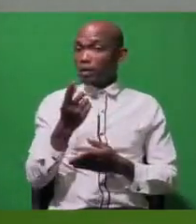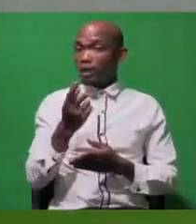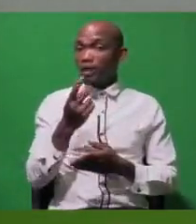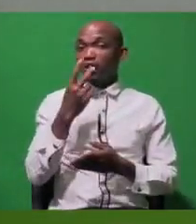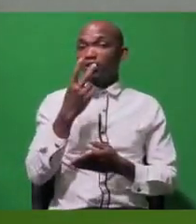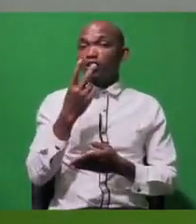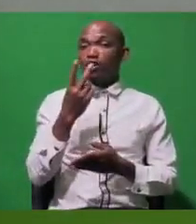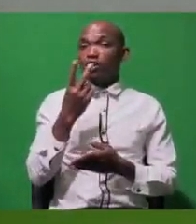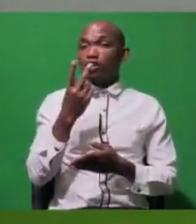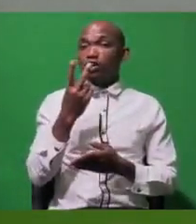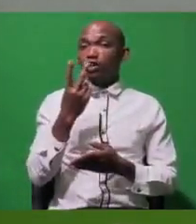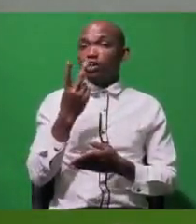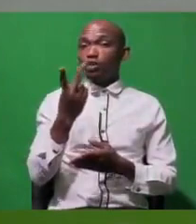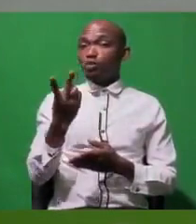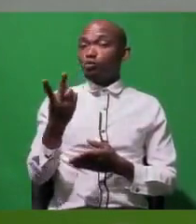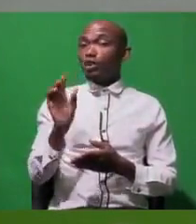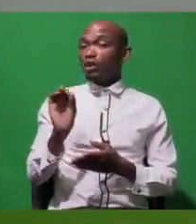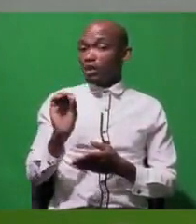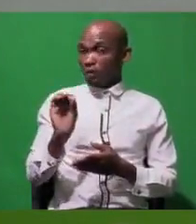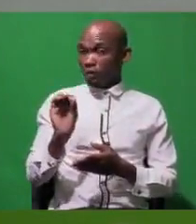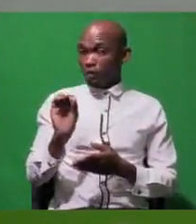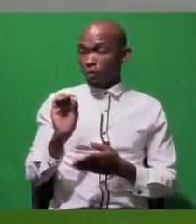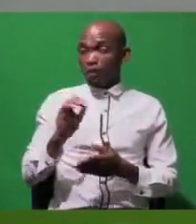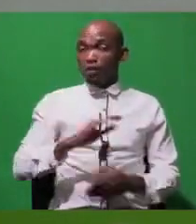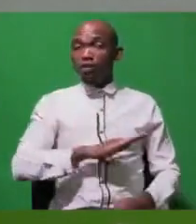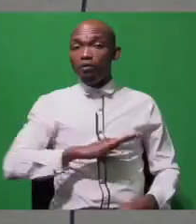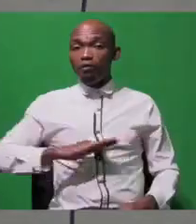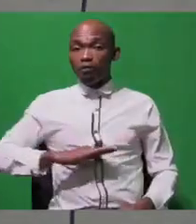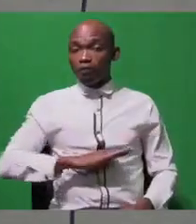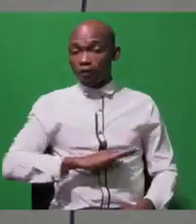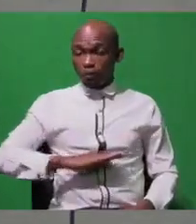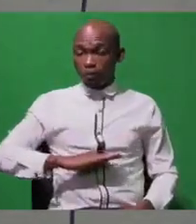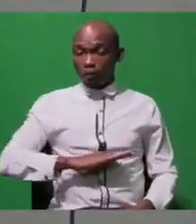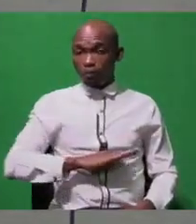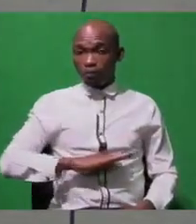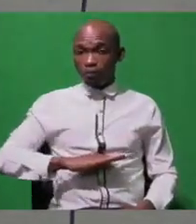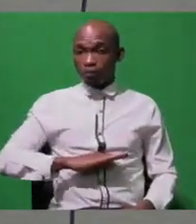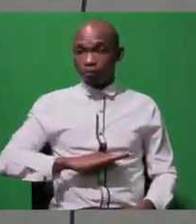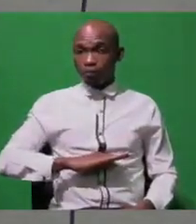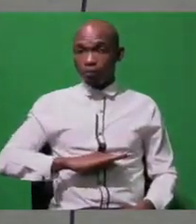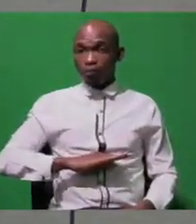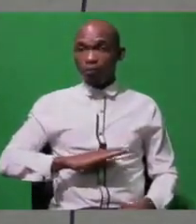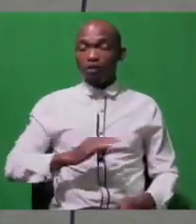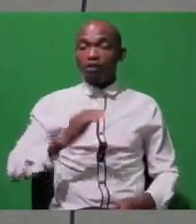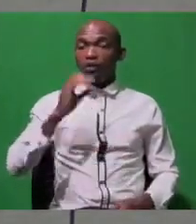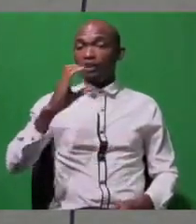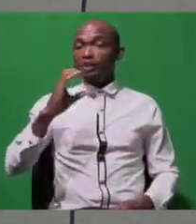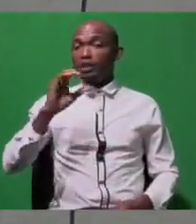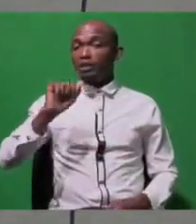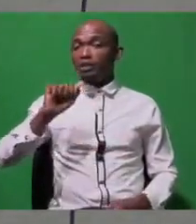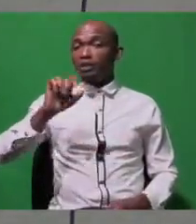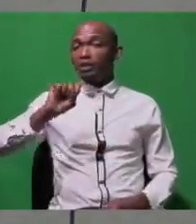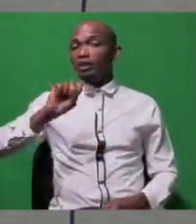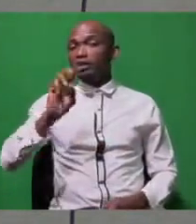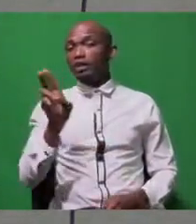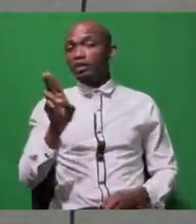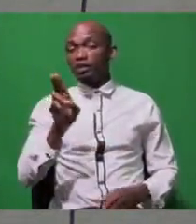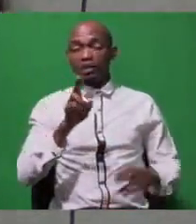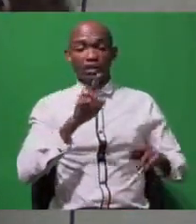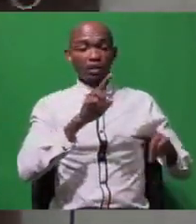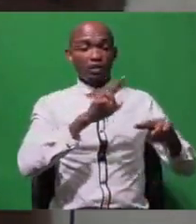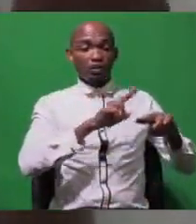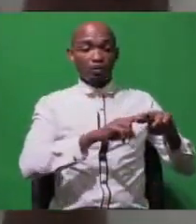20th November, here you write a cash, then you put